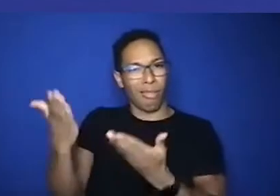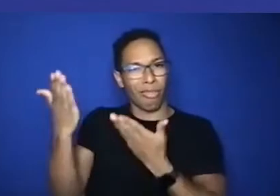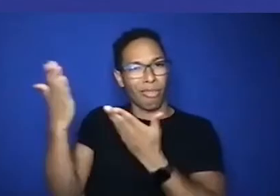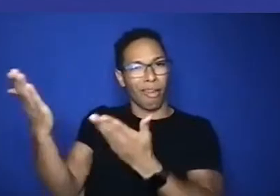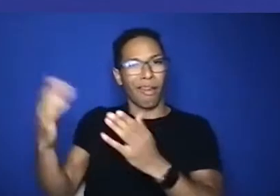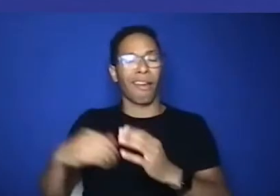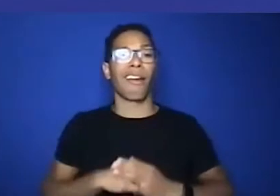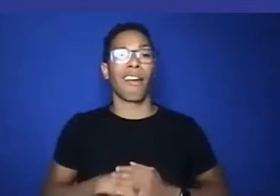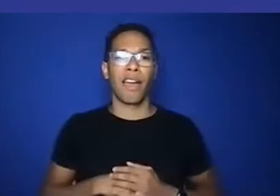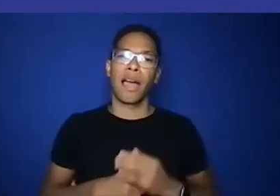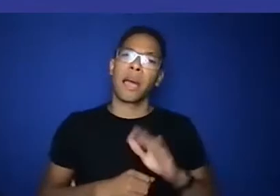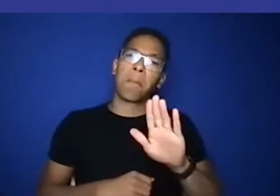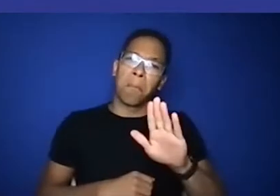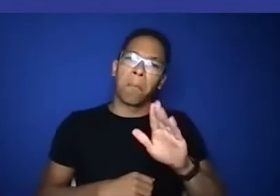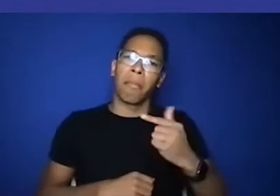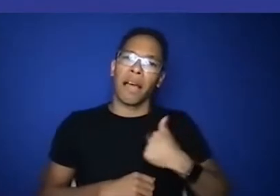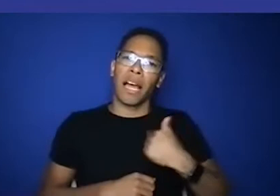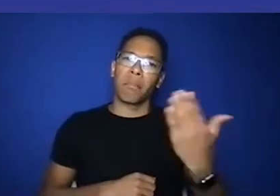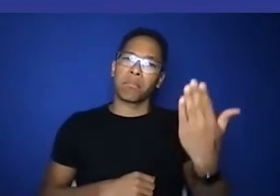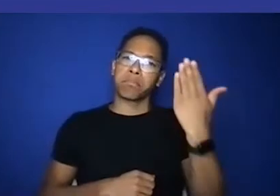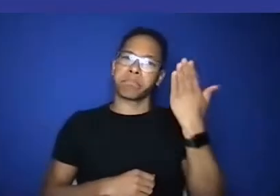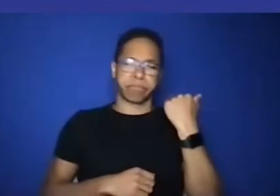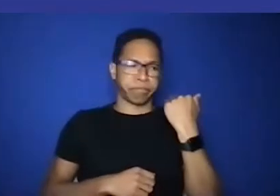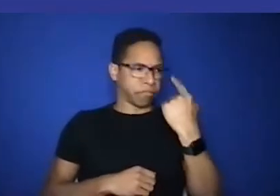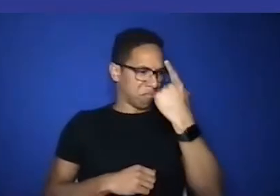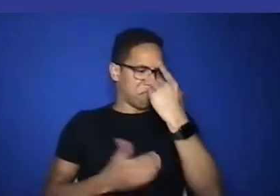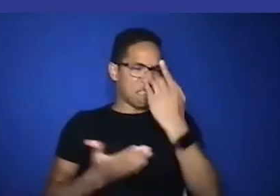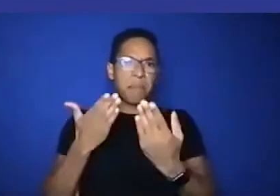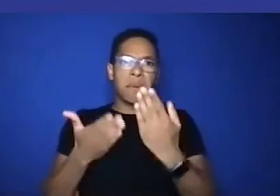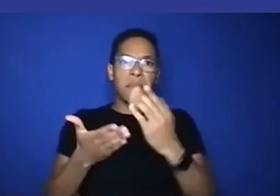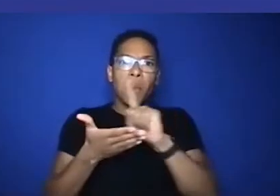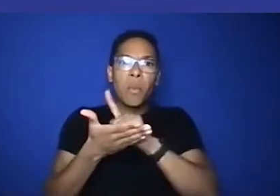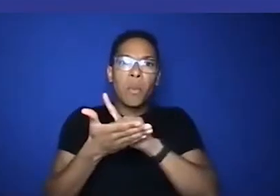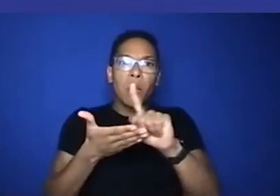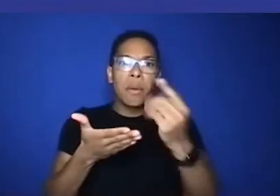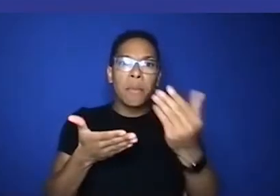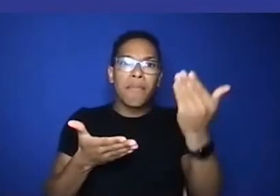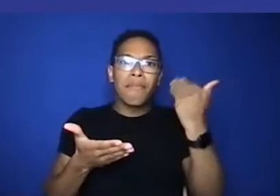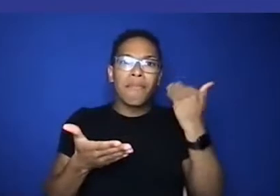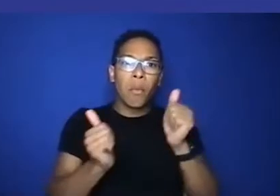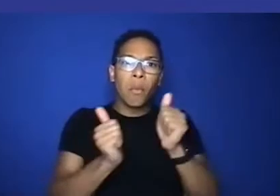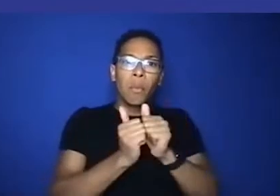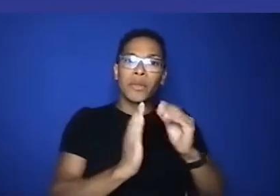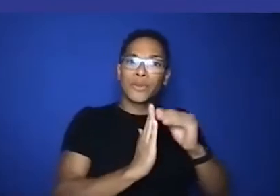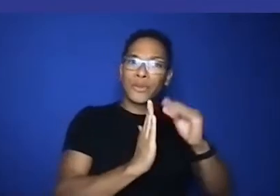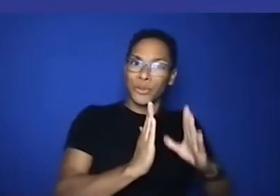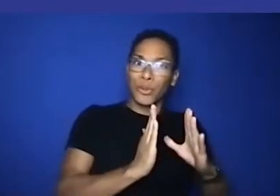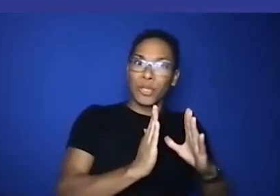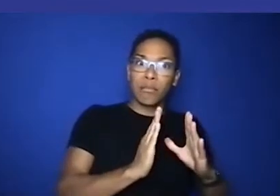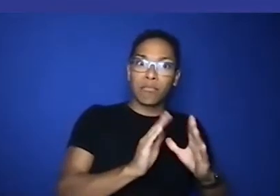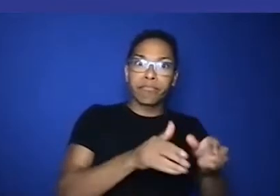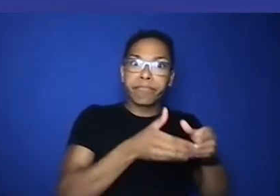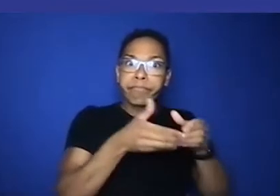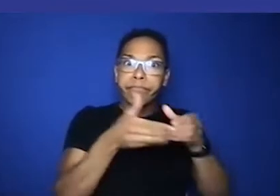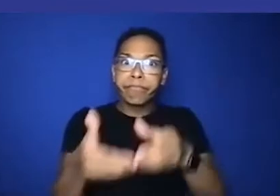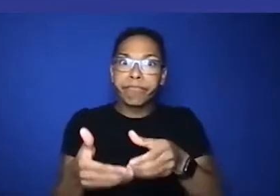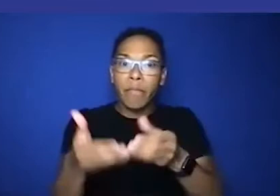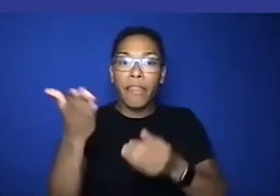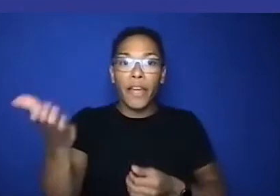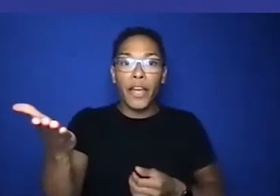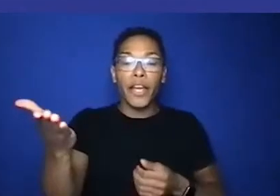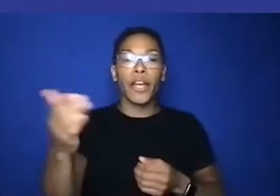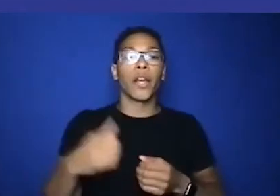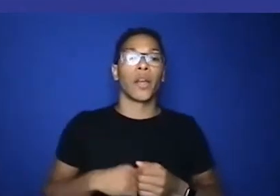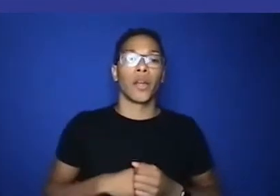in the museum I think the week before with some of my students, and we'd been in the halls of